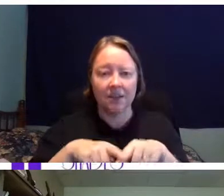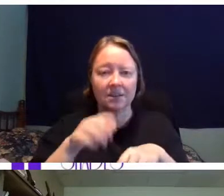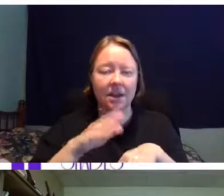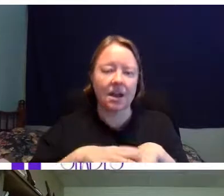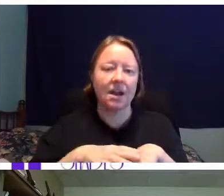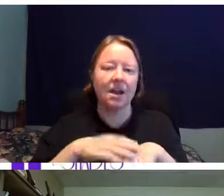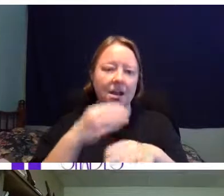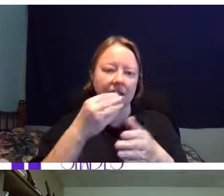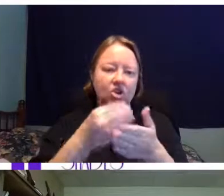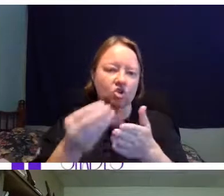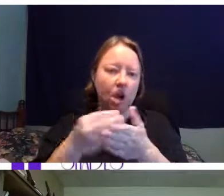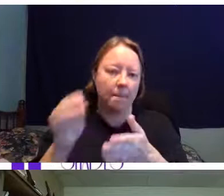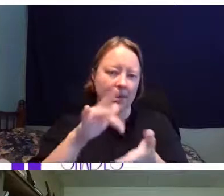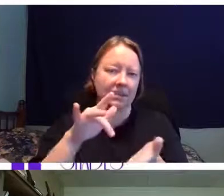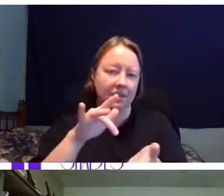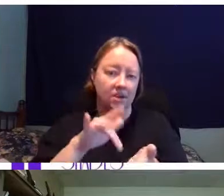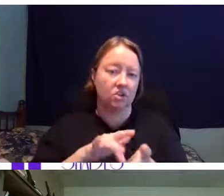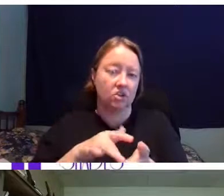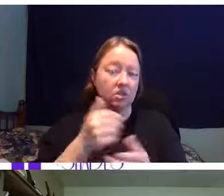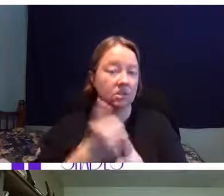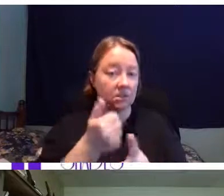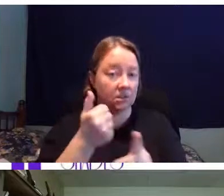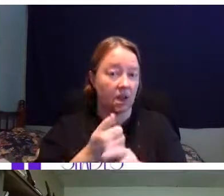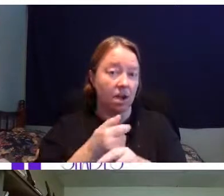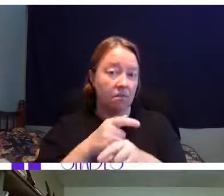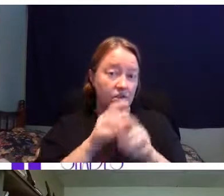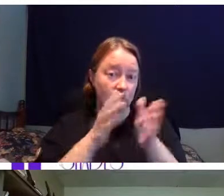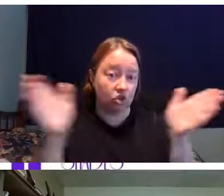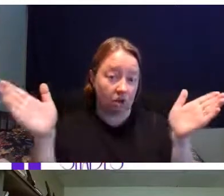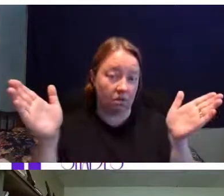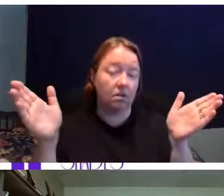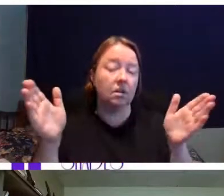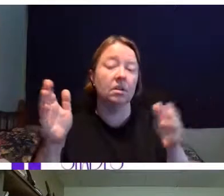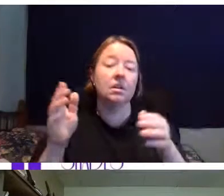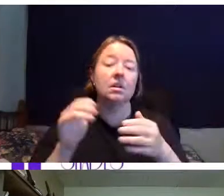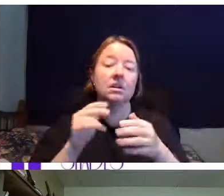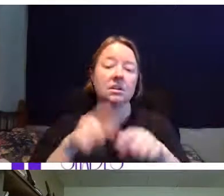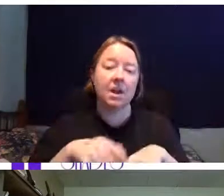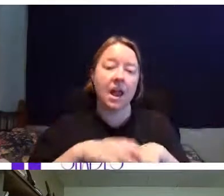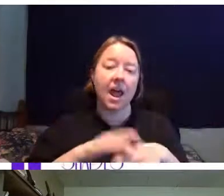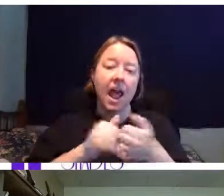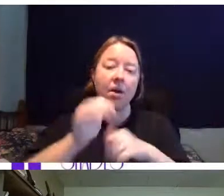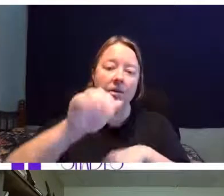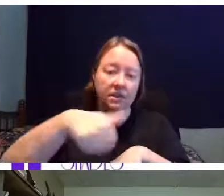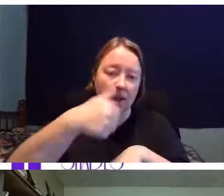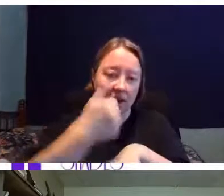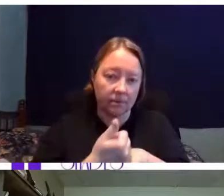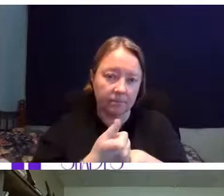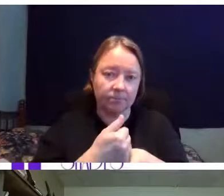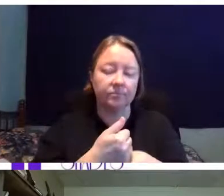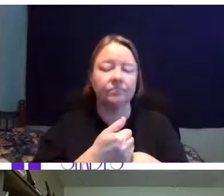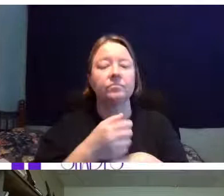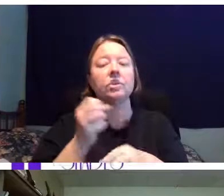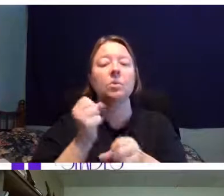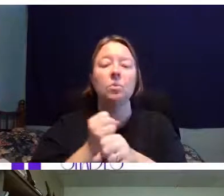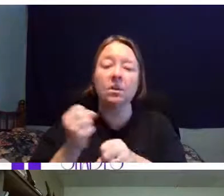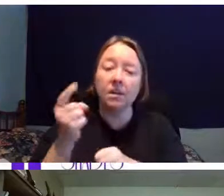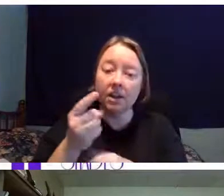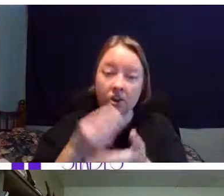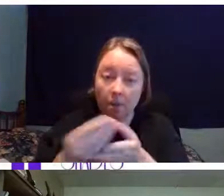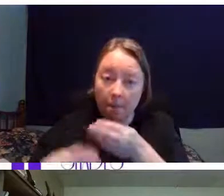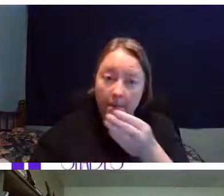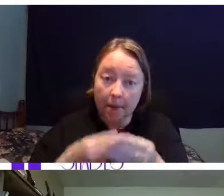center itself, based on the layout. So a lot of times, when next year's budget comes up, that's